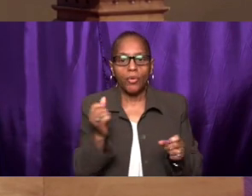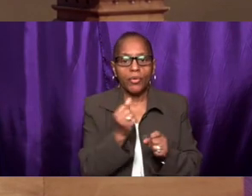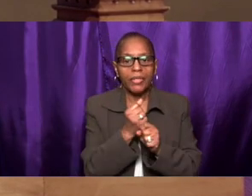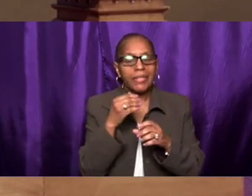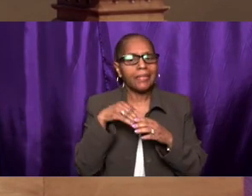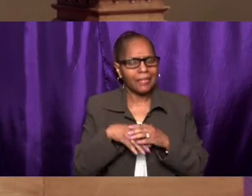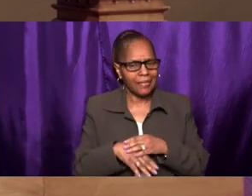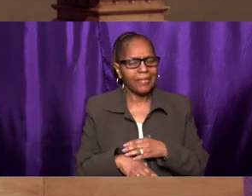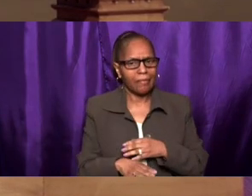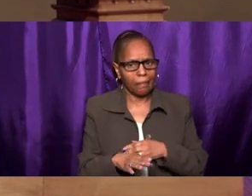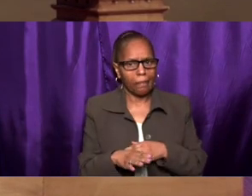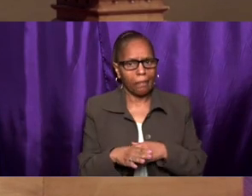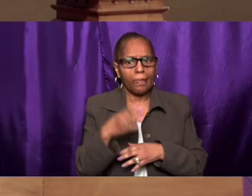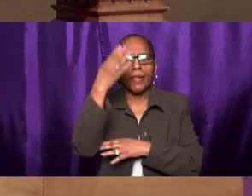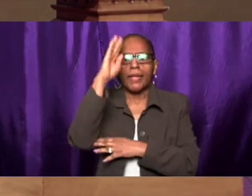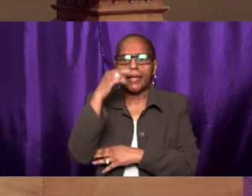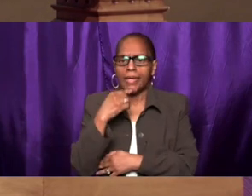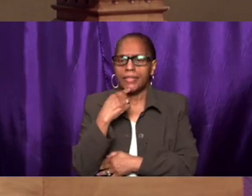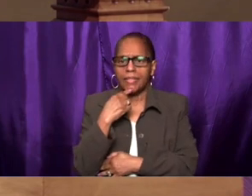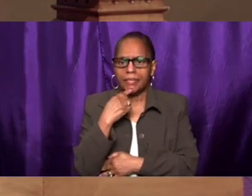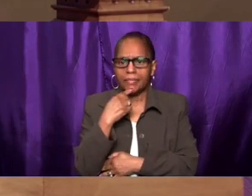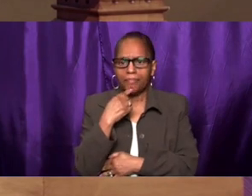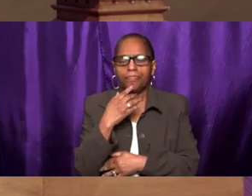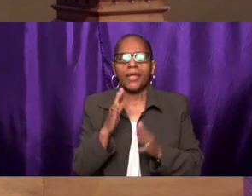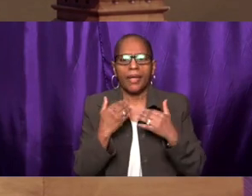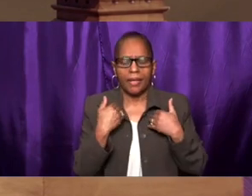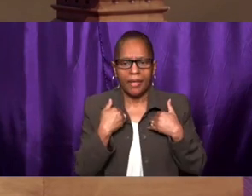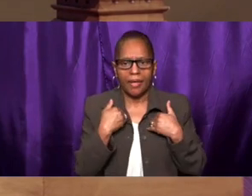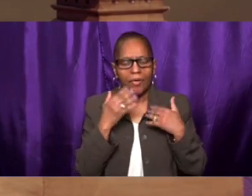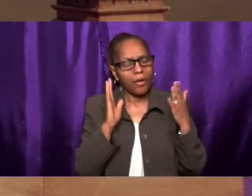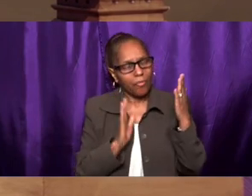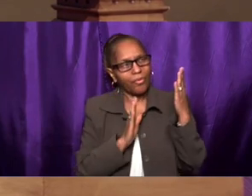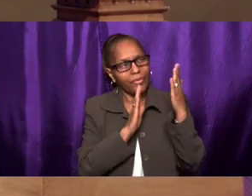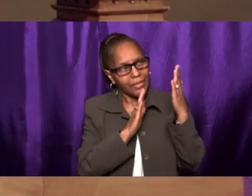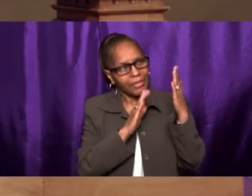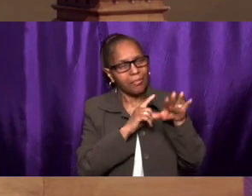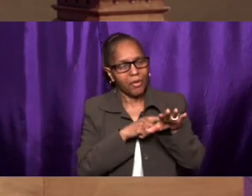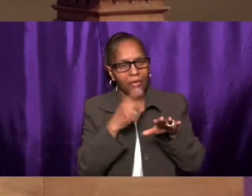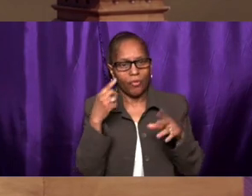in, God says, I still have a presence moment for you.